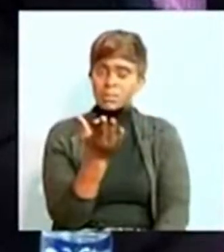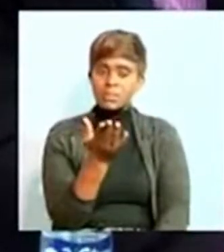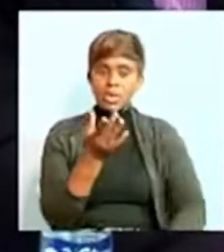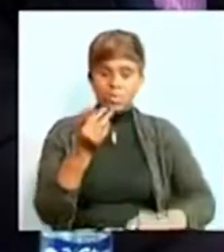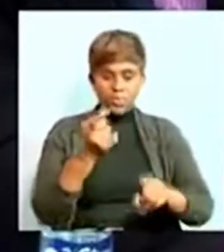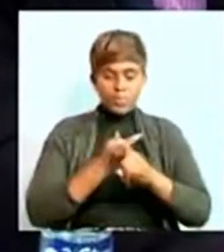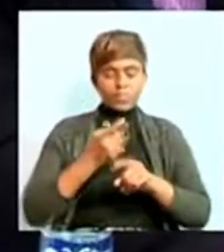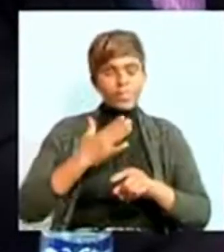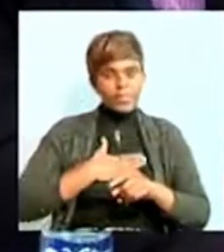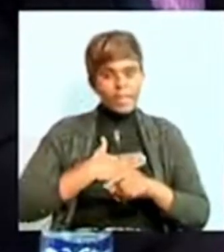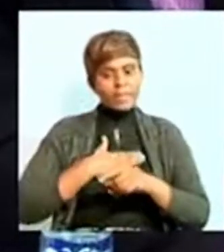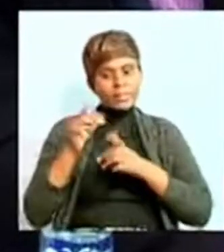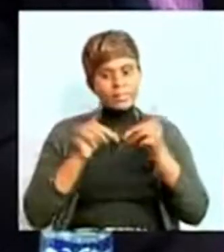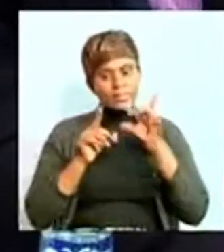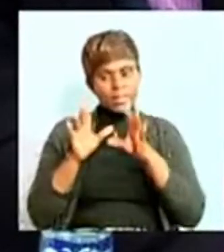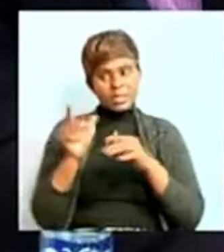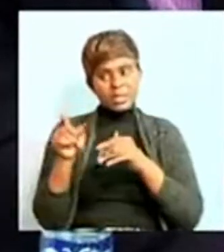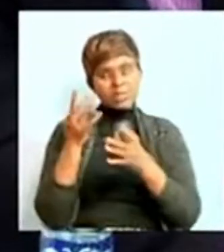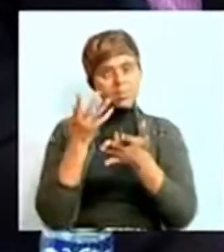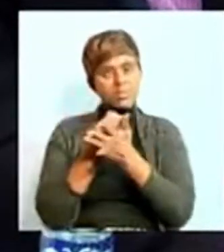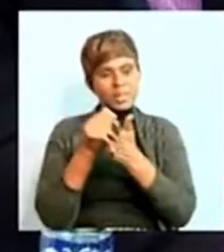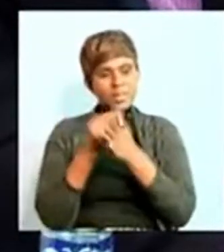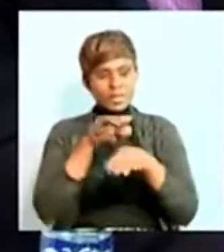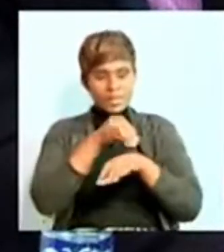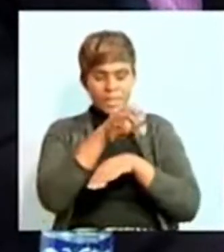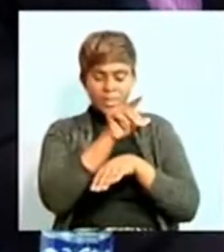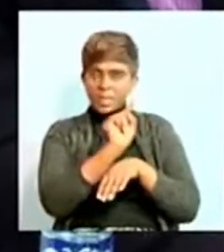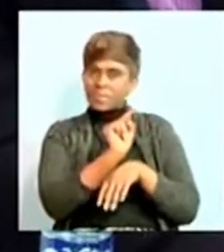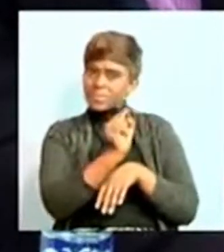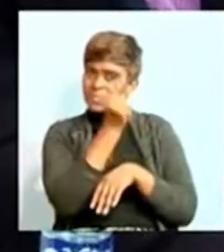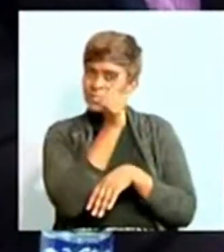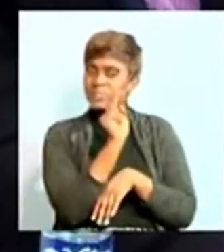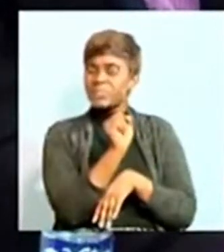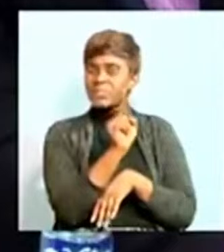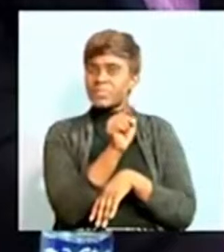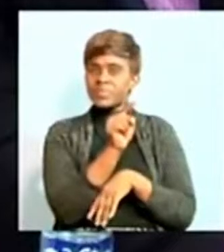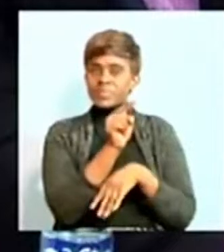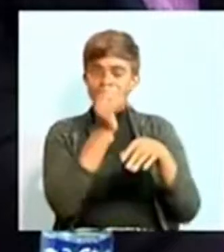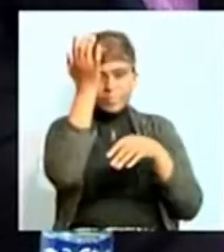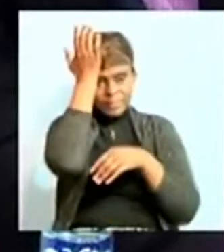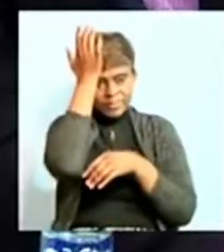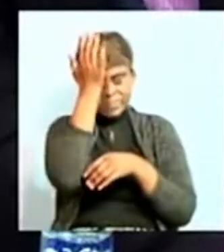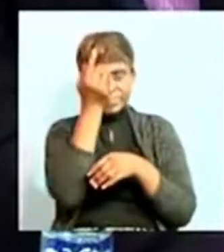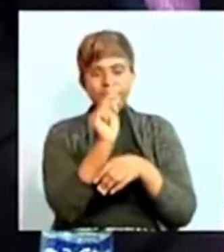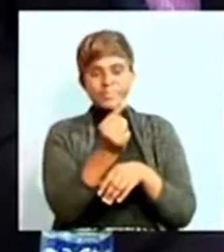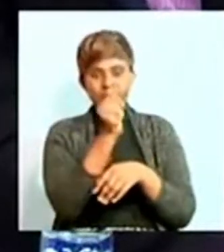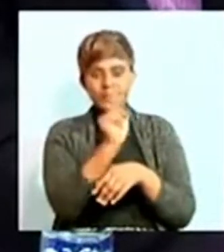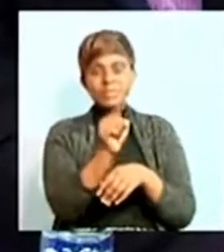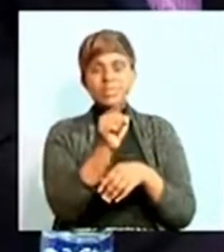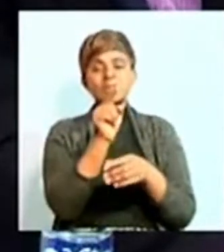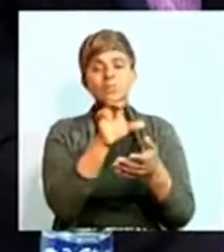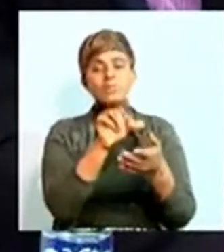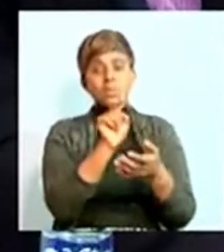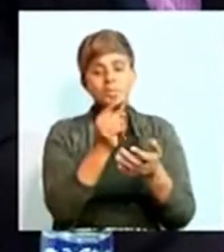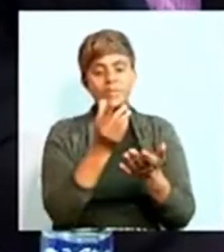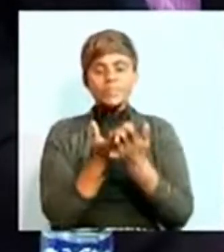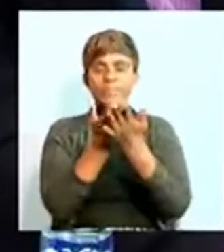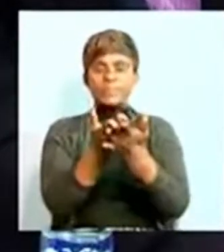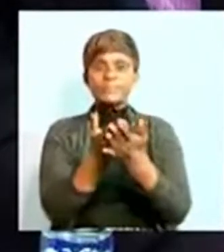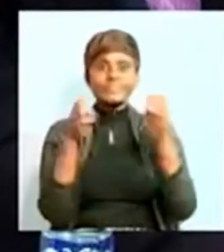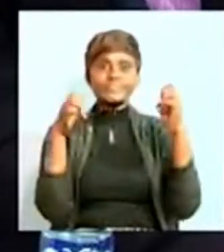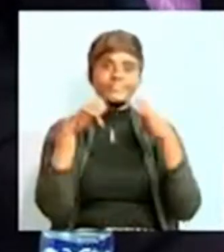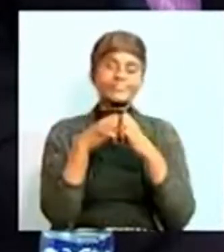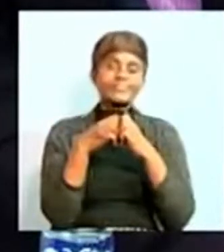from my director of finance is guiding that the date on the first is the date that it was actually presented to the